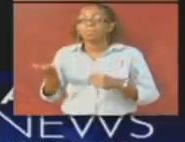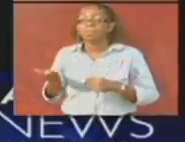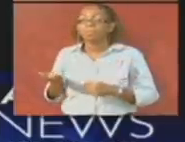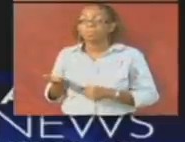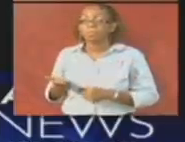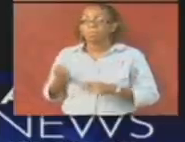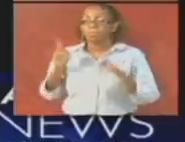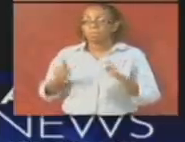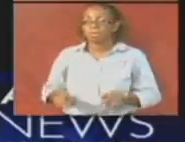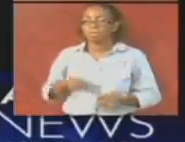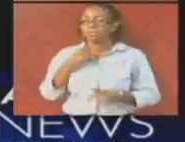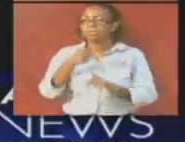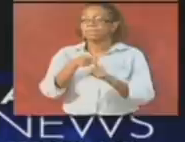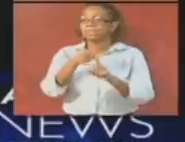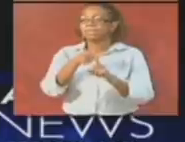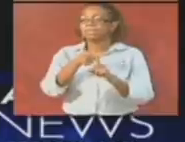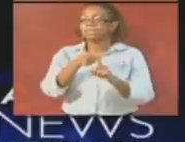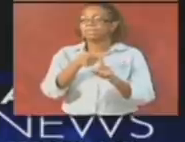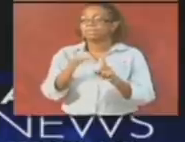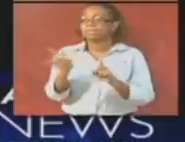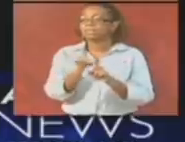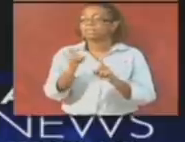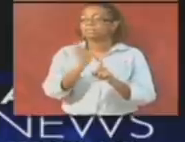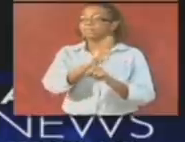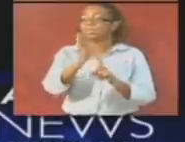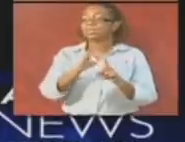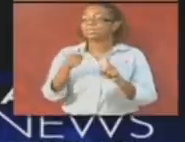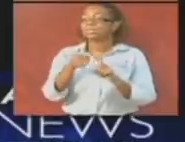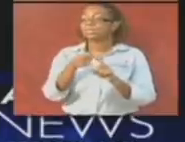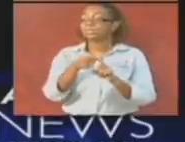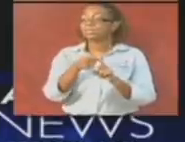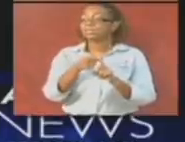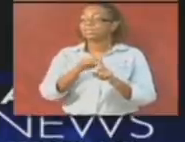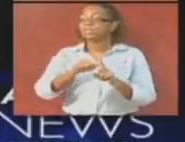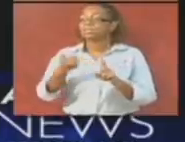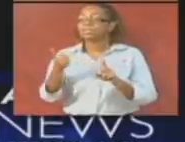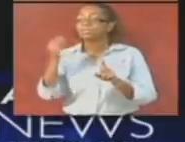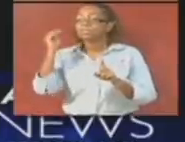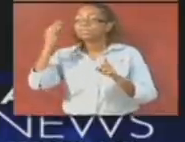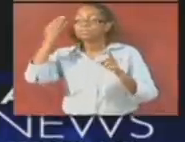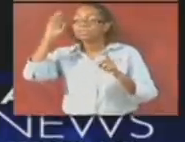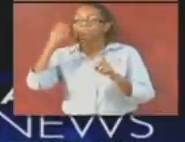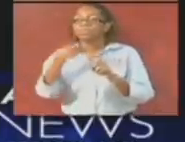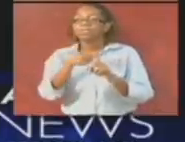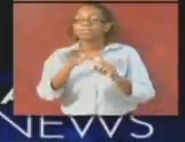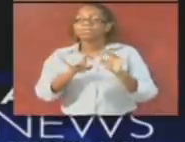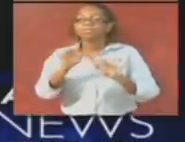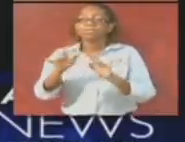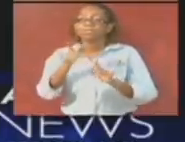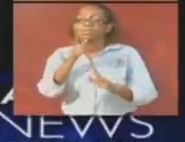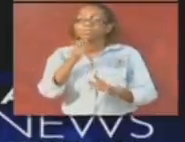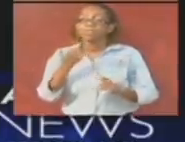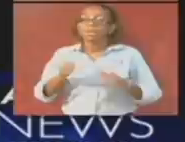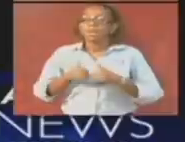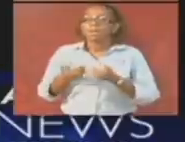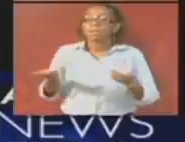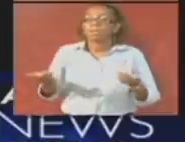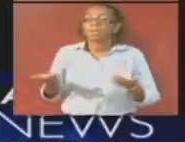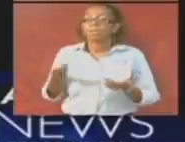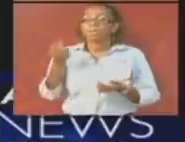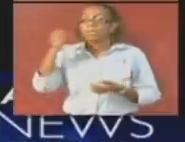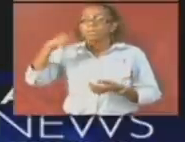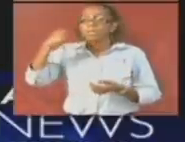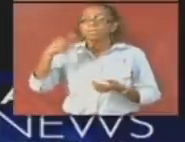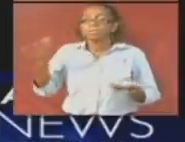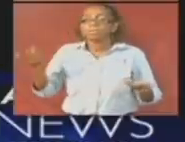3 persons contracted it? What is the key back in terms of that? What is the difficulty that the ministry is having in